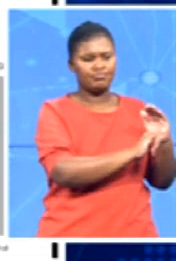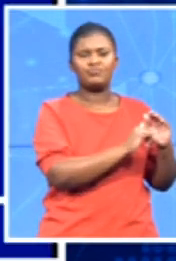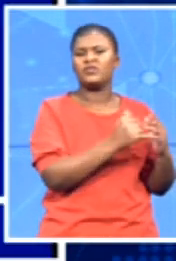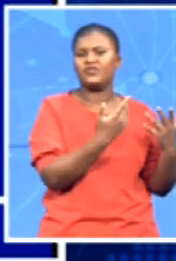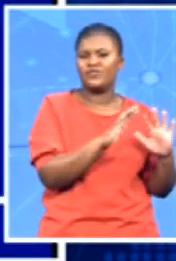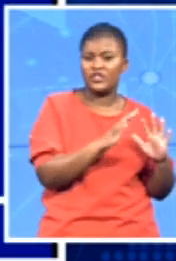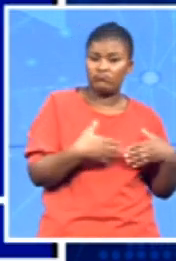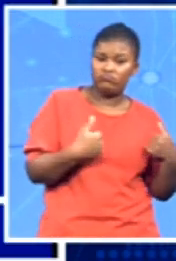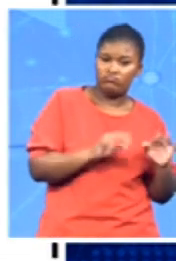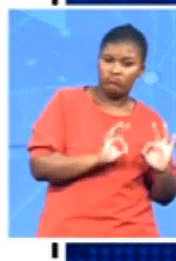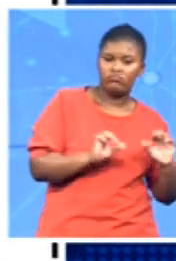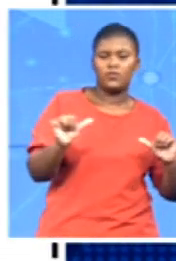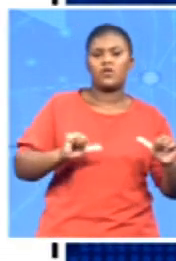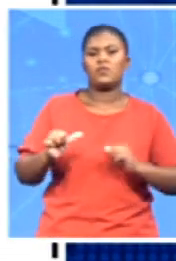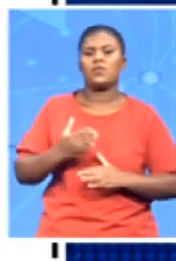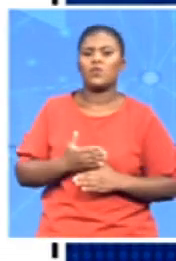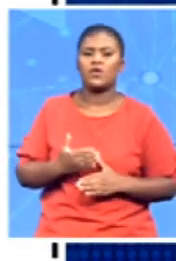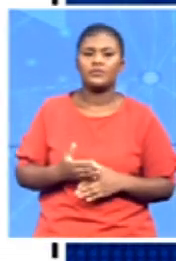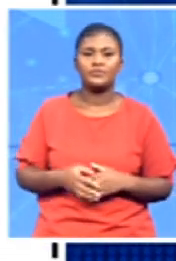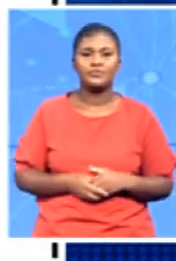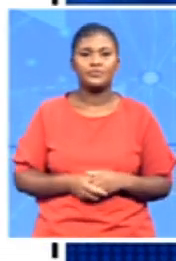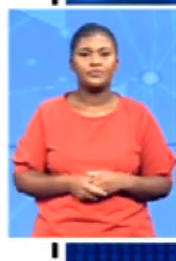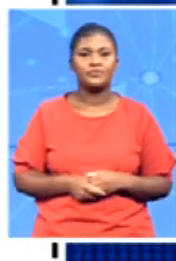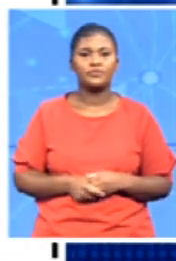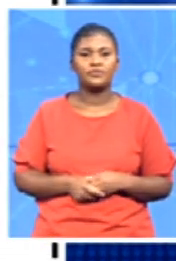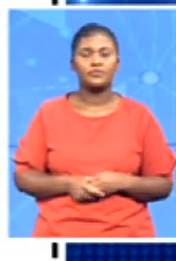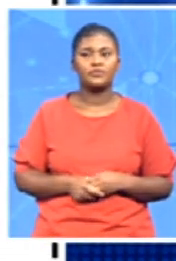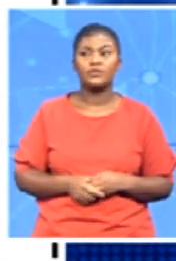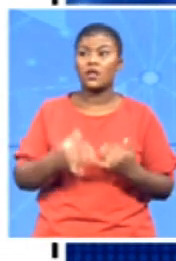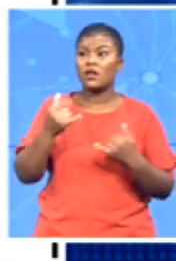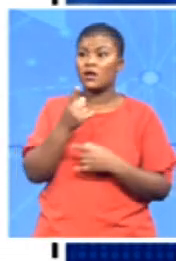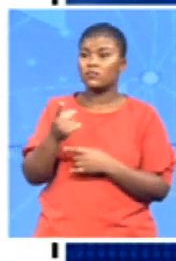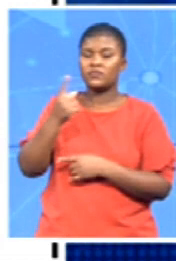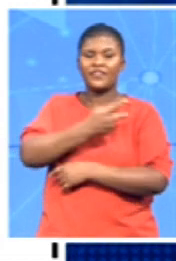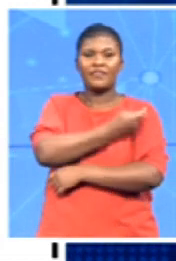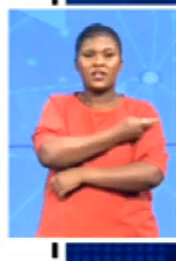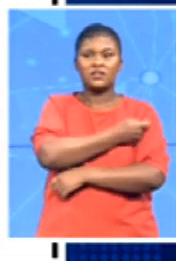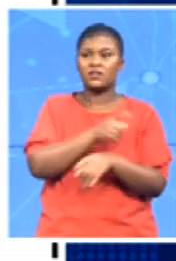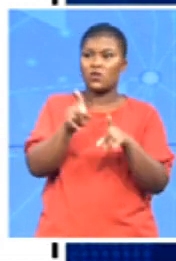well. So that brings me to vaccine implementation. So as of yesterday,